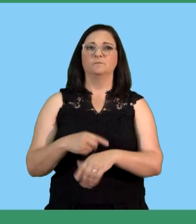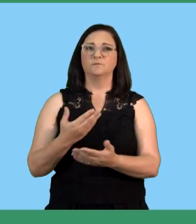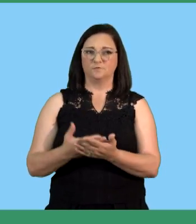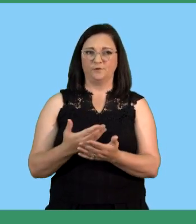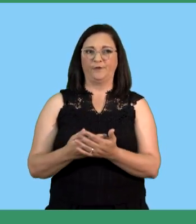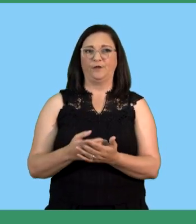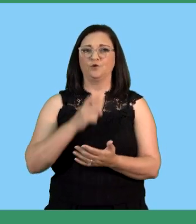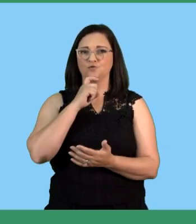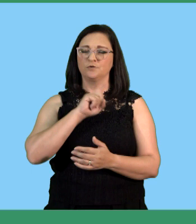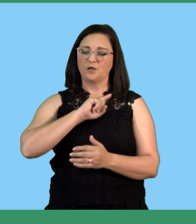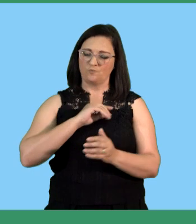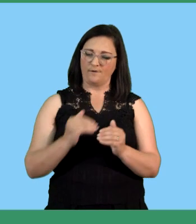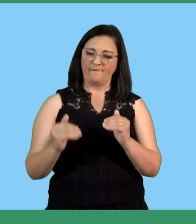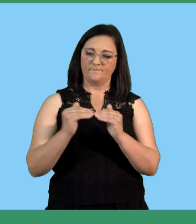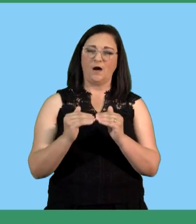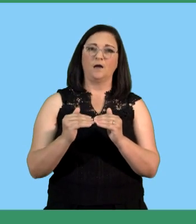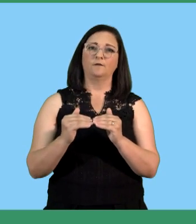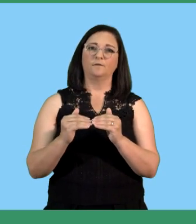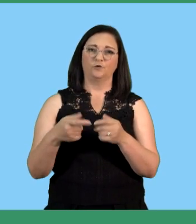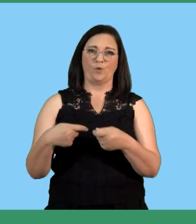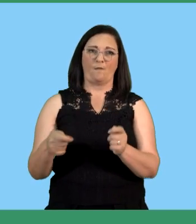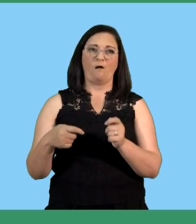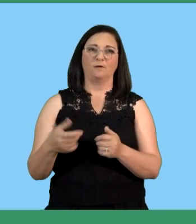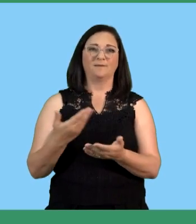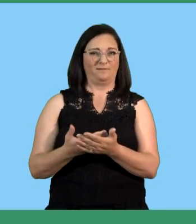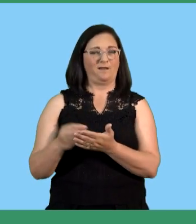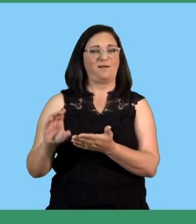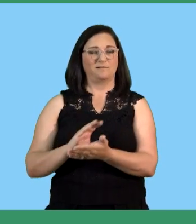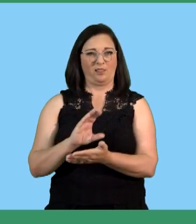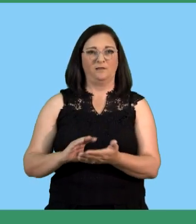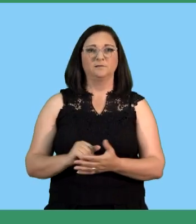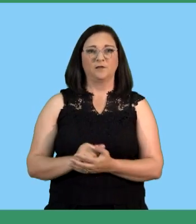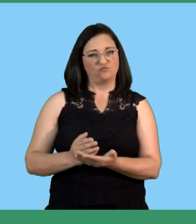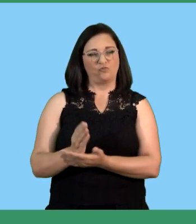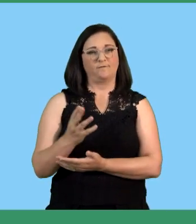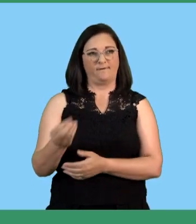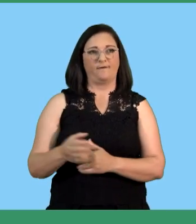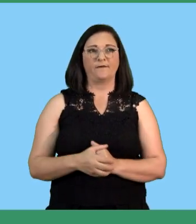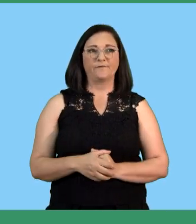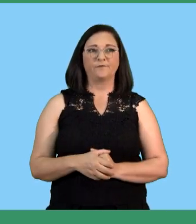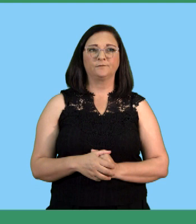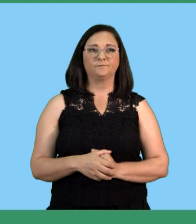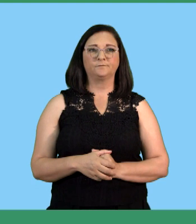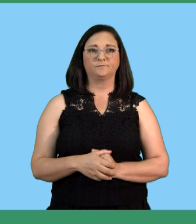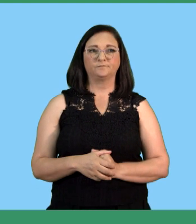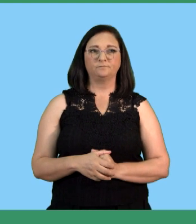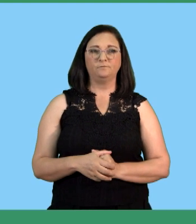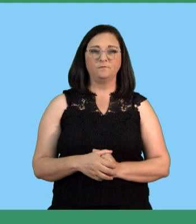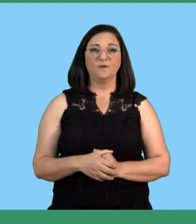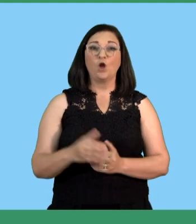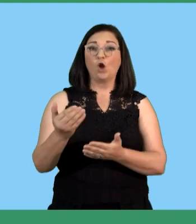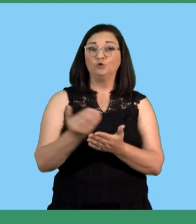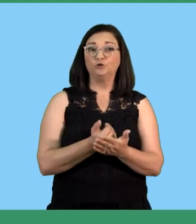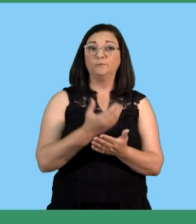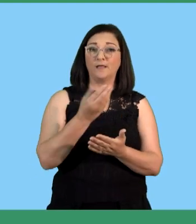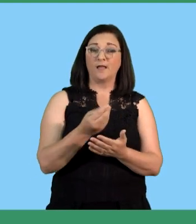this is what fair marketing, they have a right to cancel that. Right, the right to accountability. Right, consumers have the